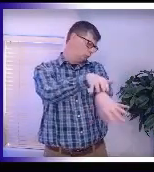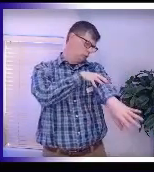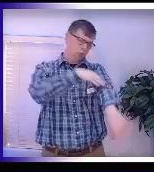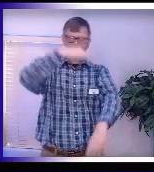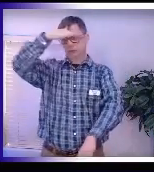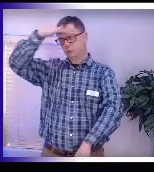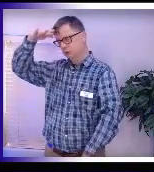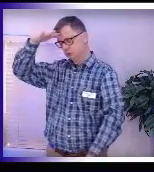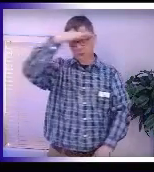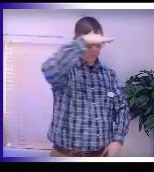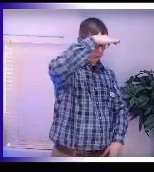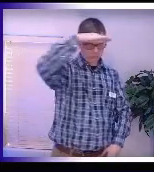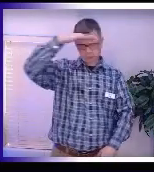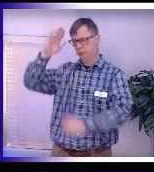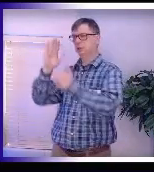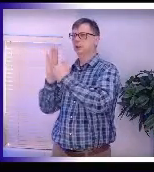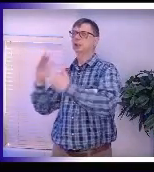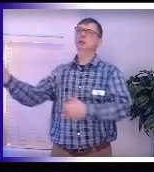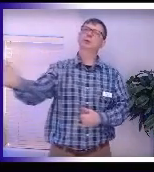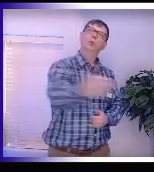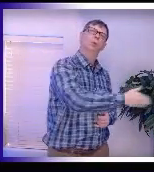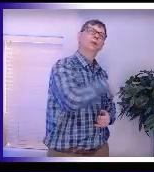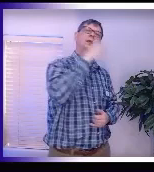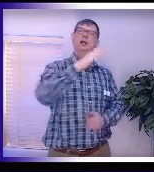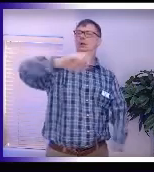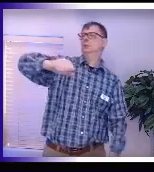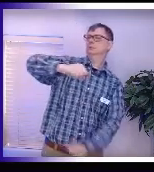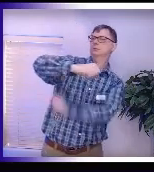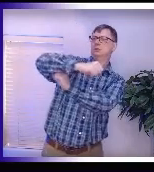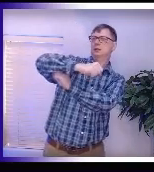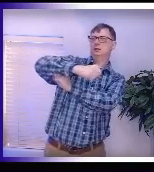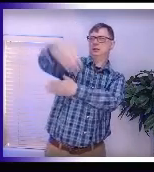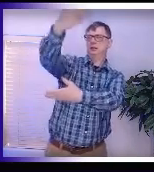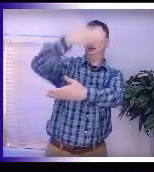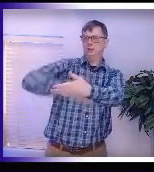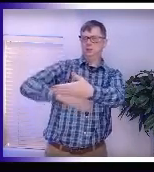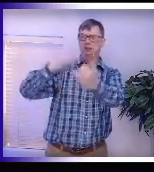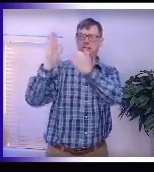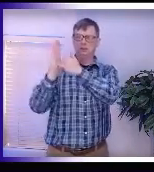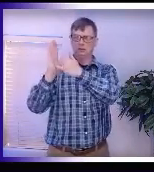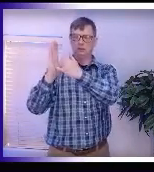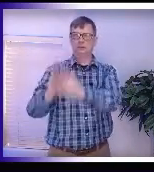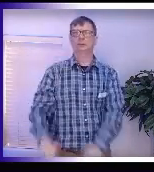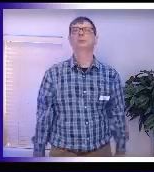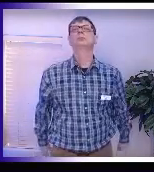it. We are standing in it.